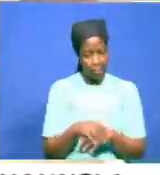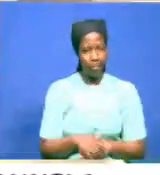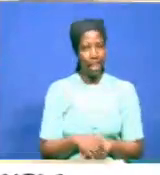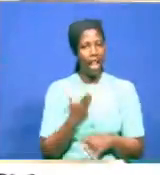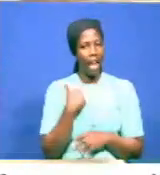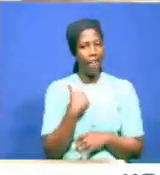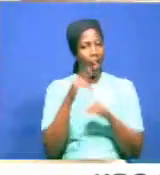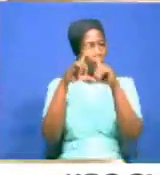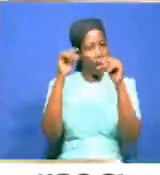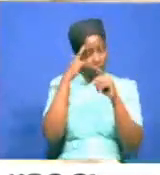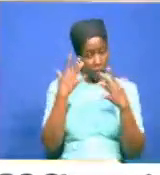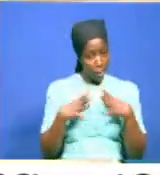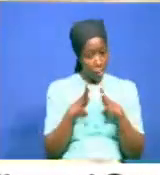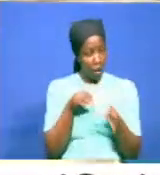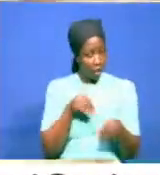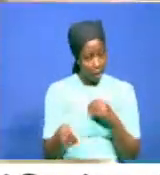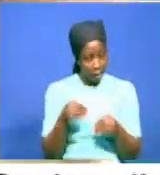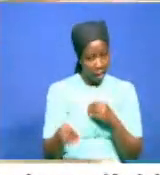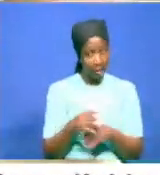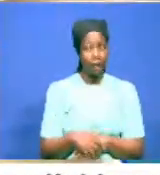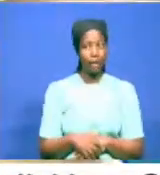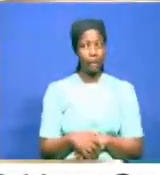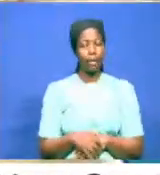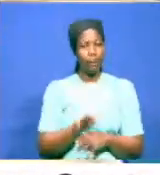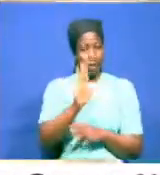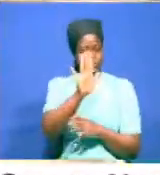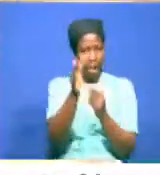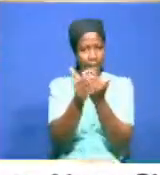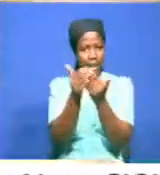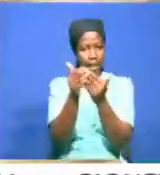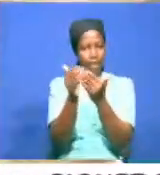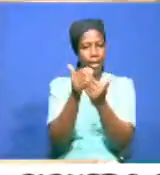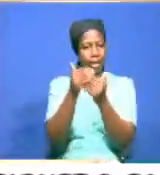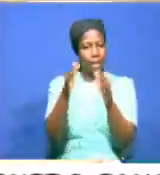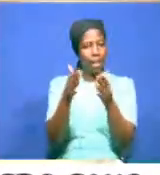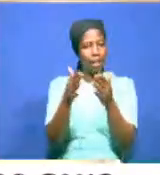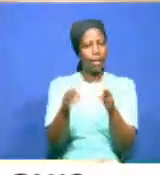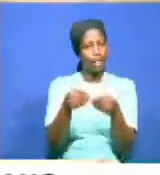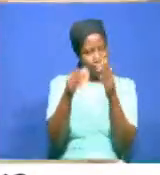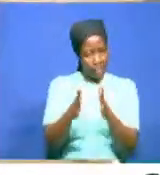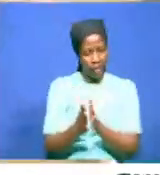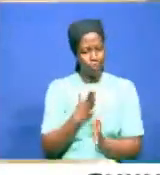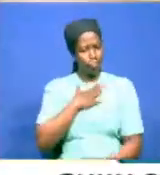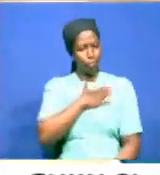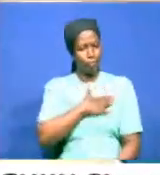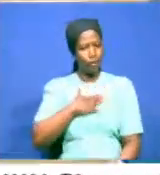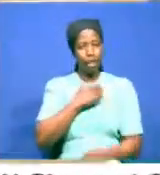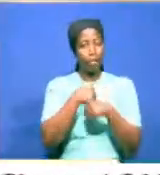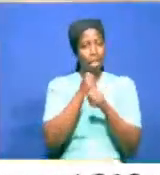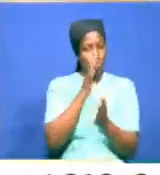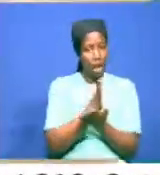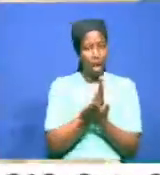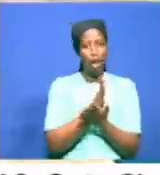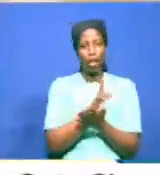for persons with disabilities and their caretakers. Kindly ensure that you take in the